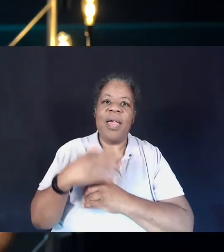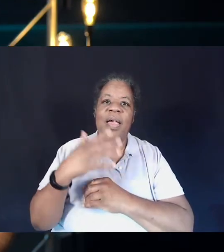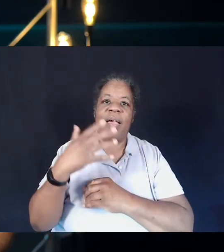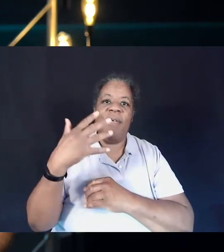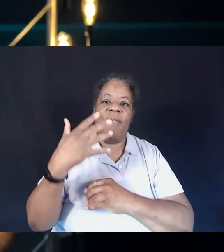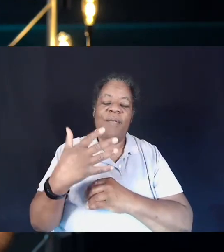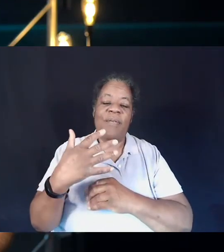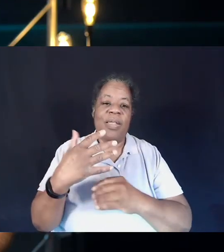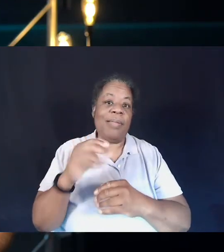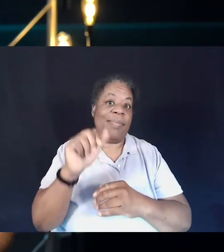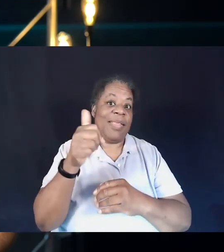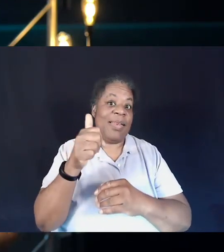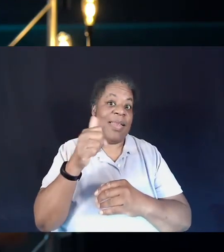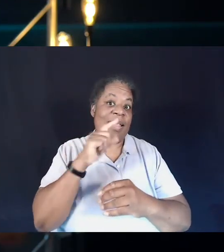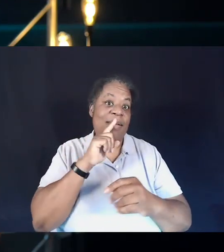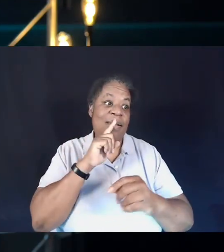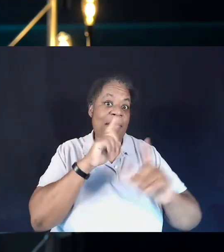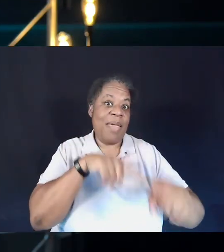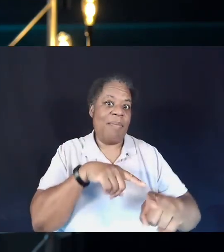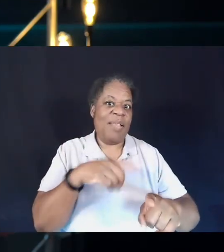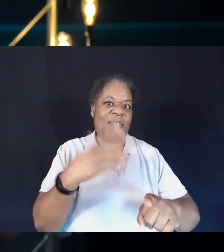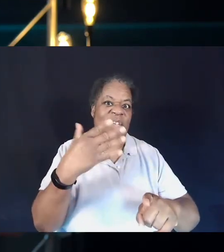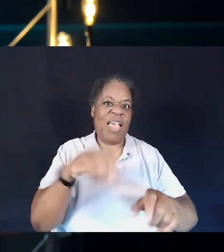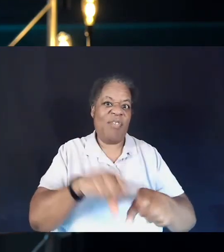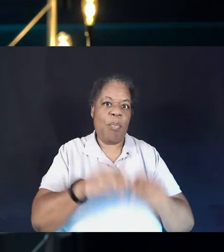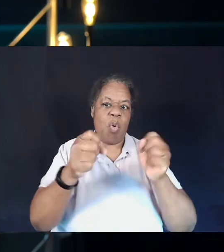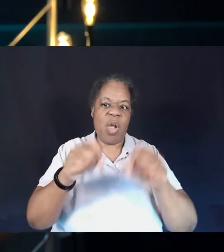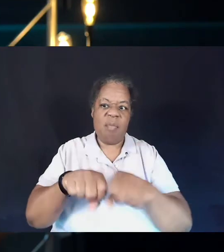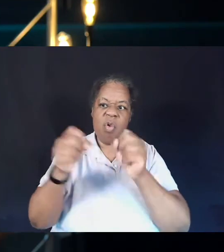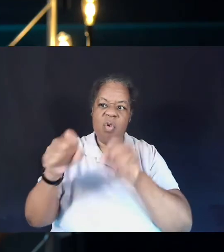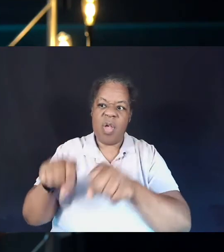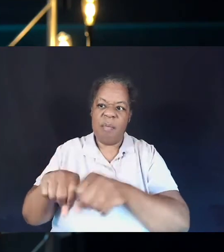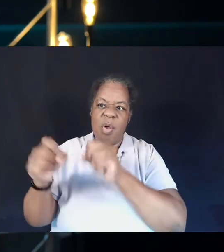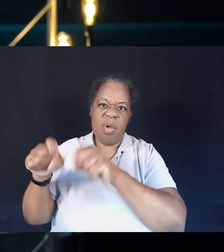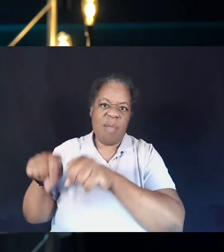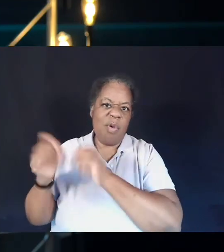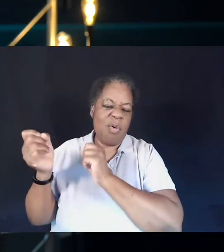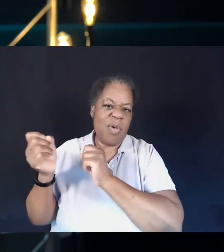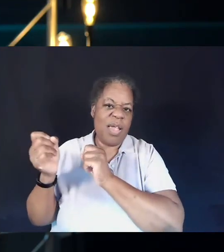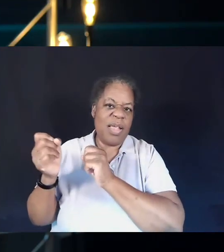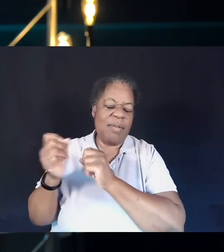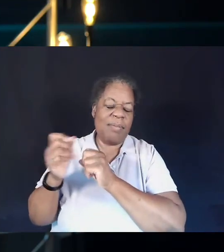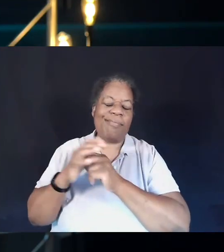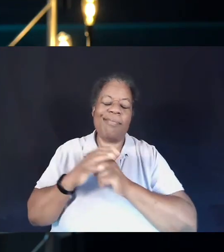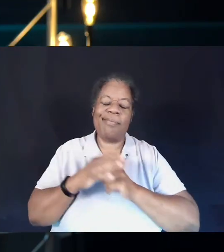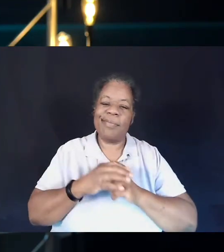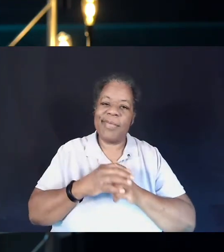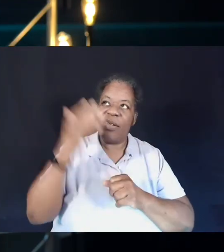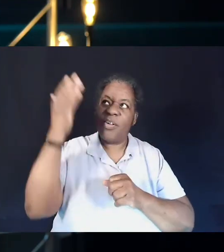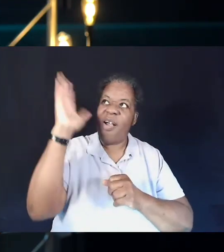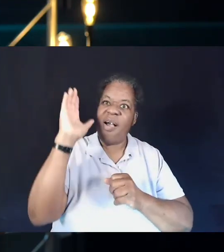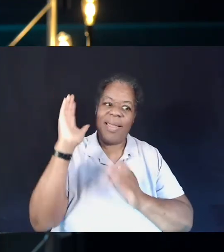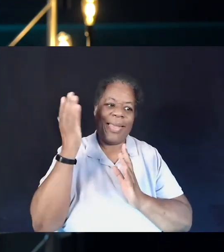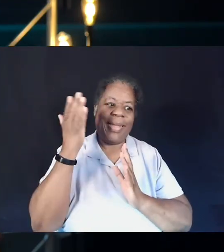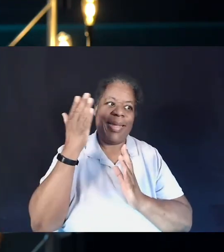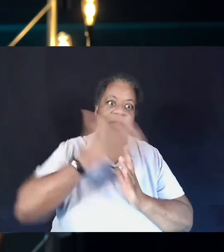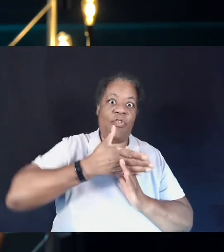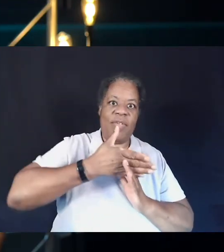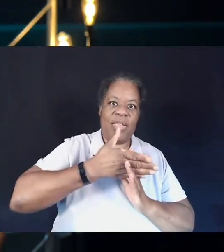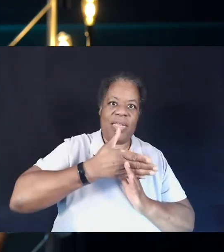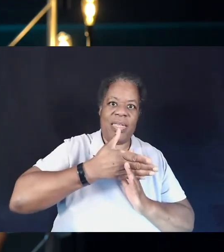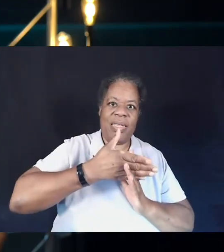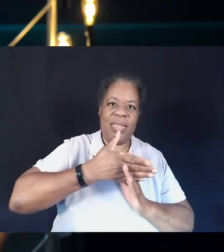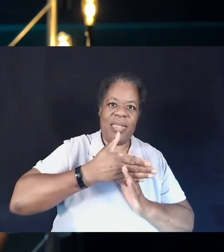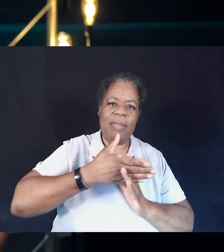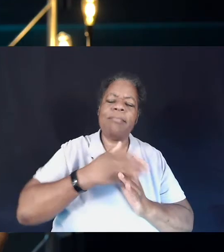endeavor. And it might have stayed quiet if God hadn't intervened. You can read the whole story in